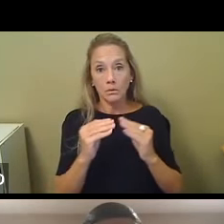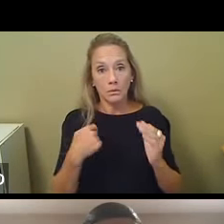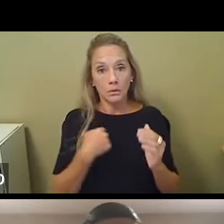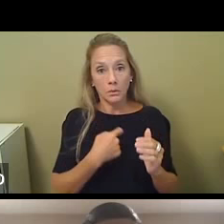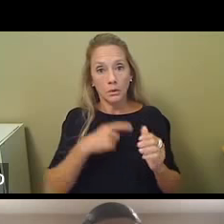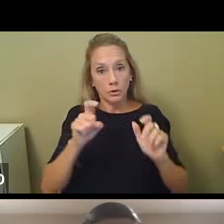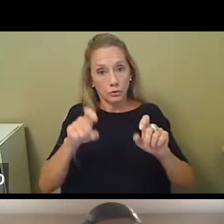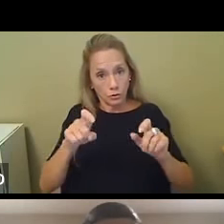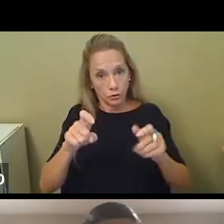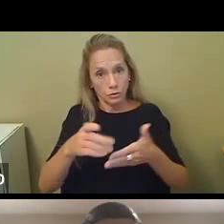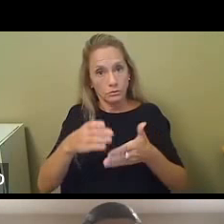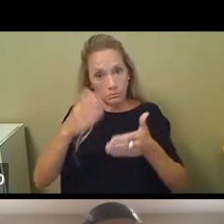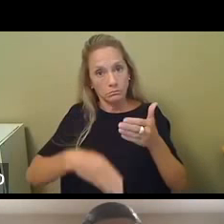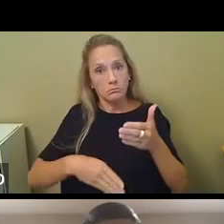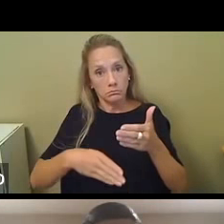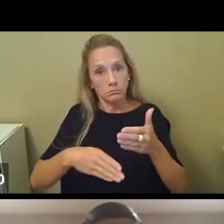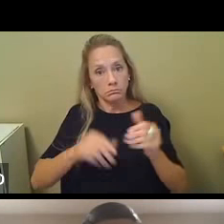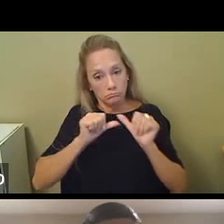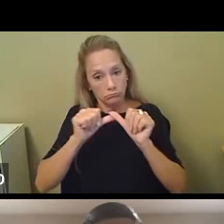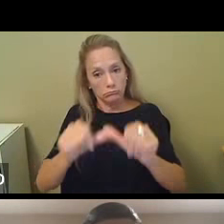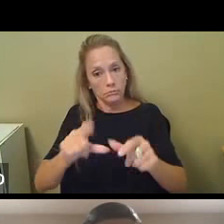complete.